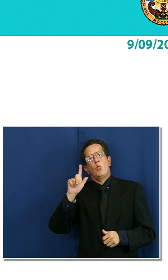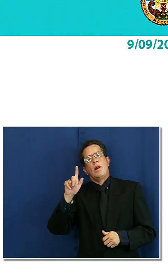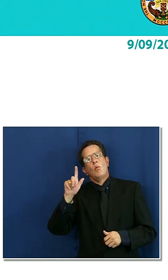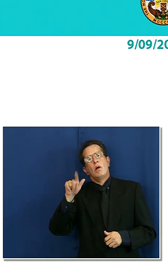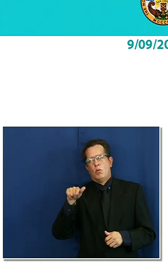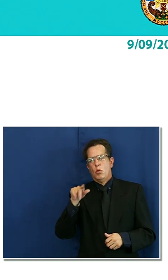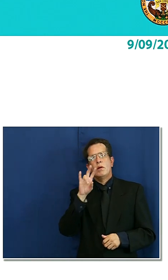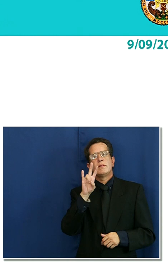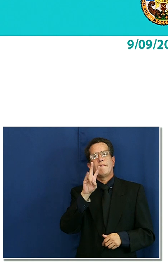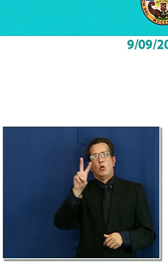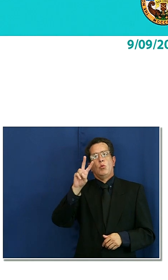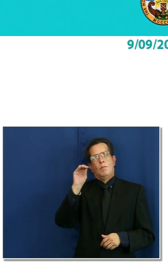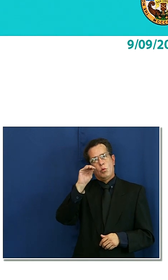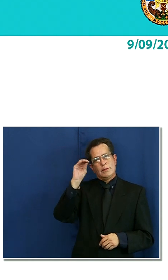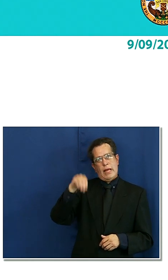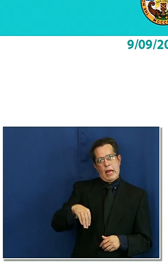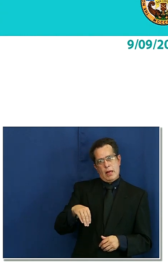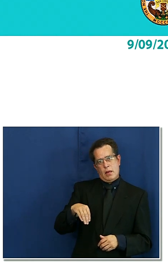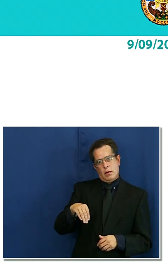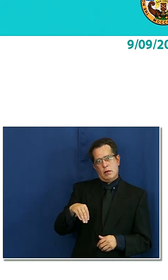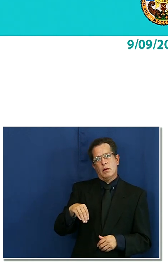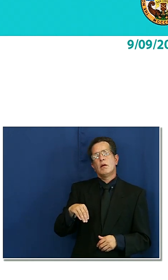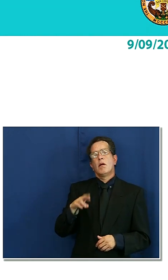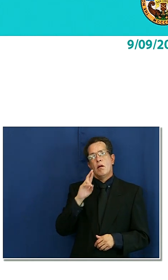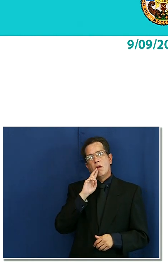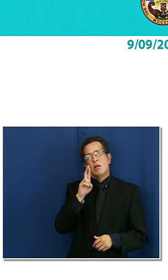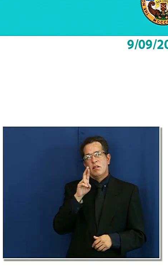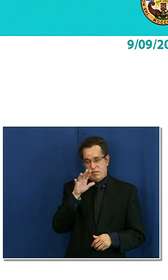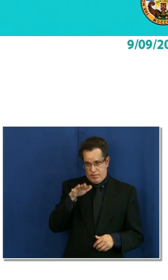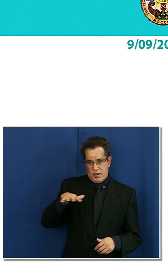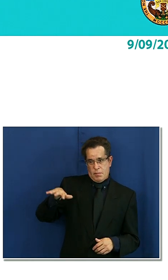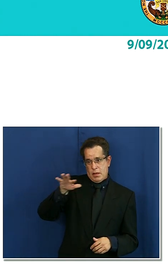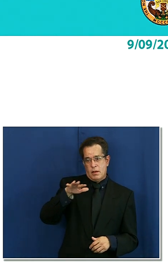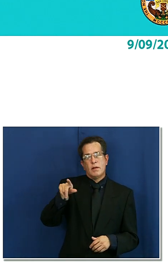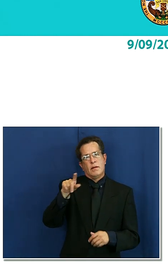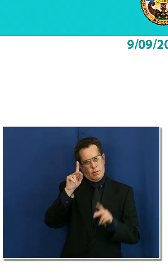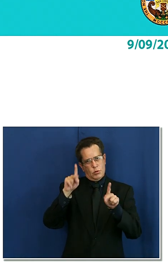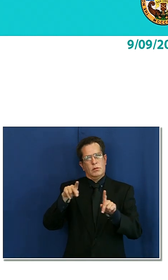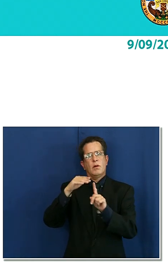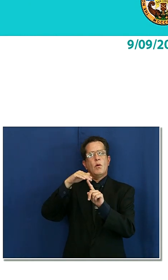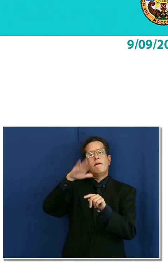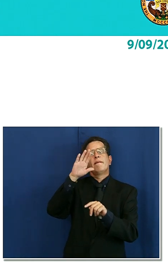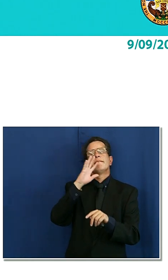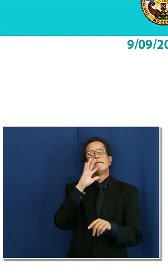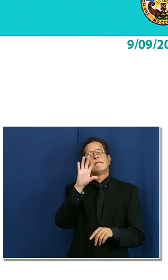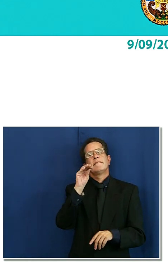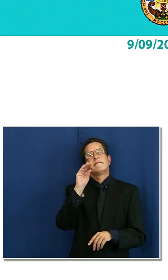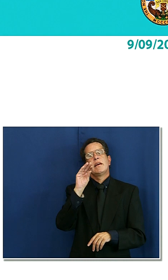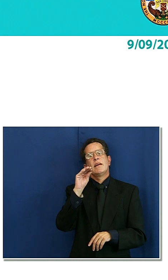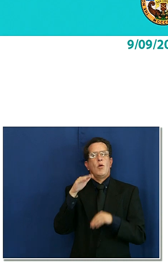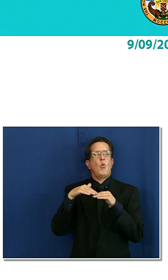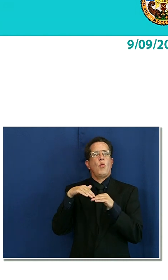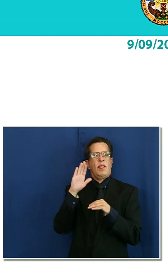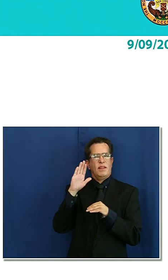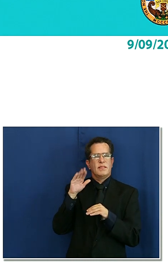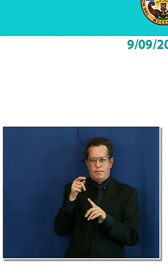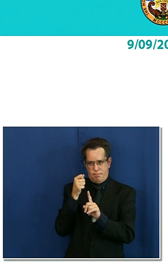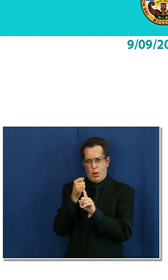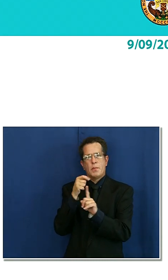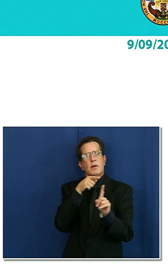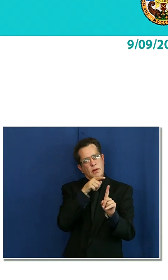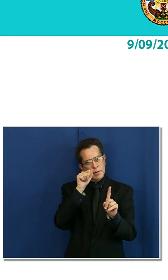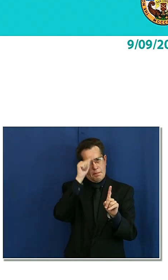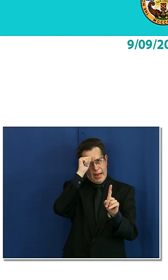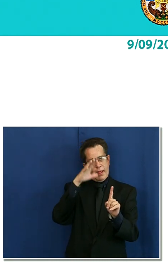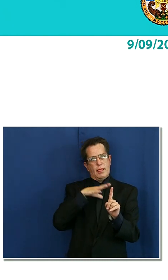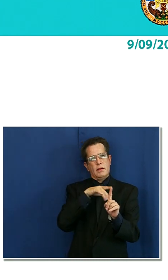2,321, or 72% of the cases, are among people that are 50 years of age and older. Males represent the majority